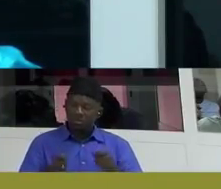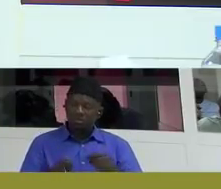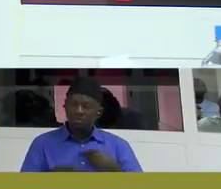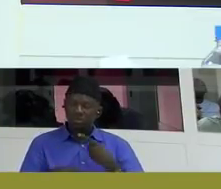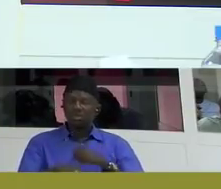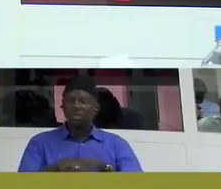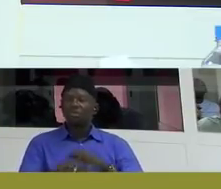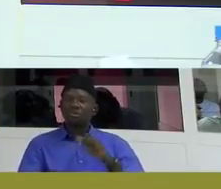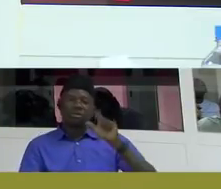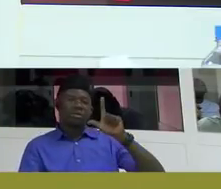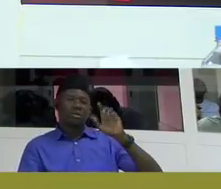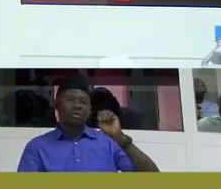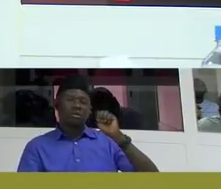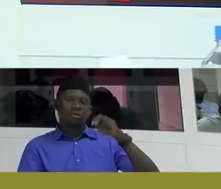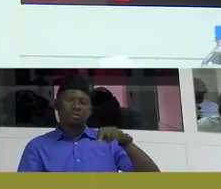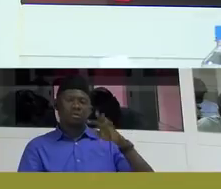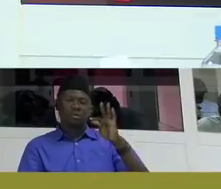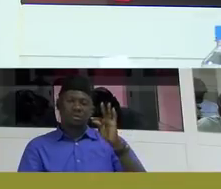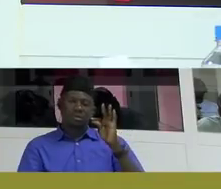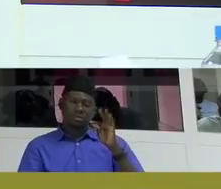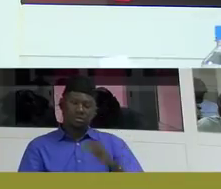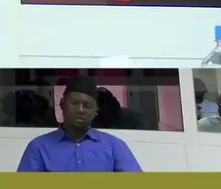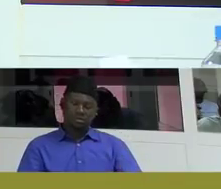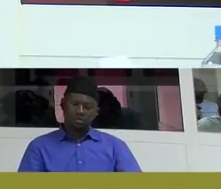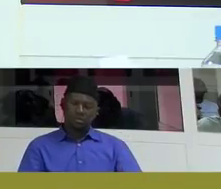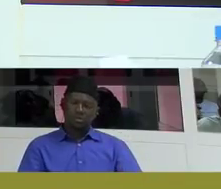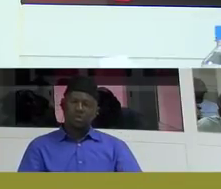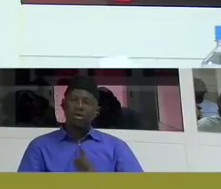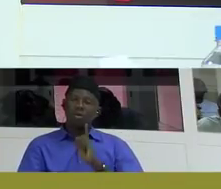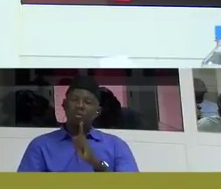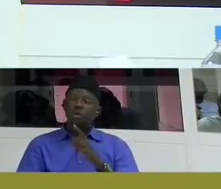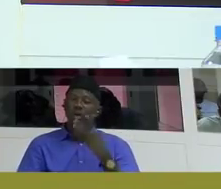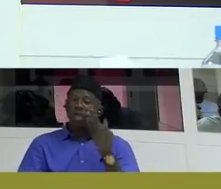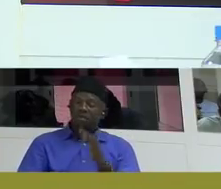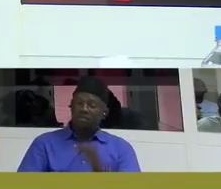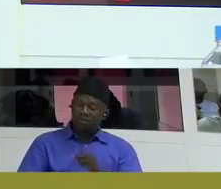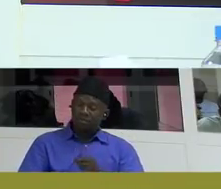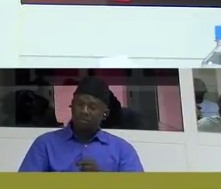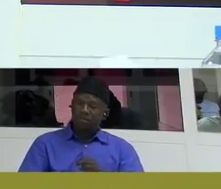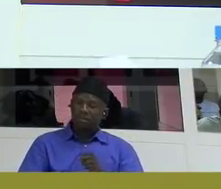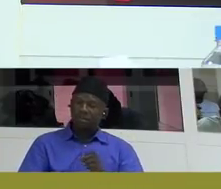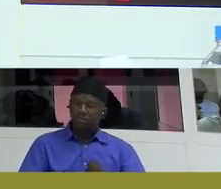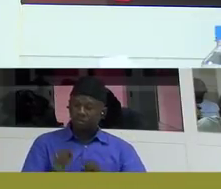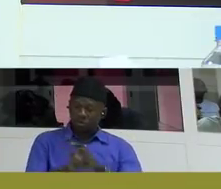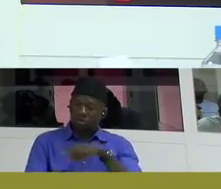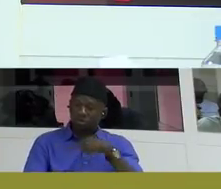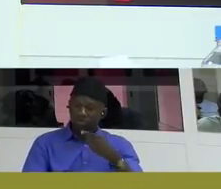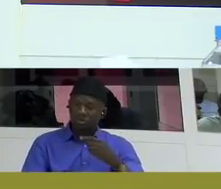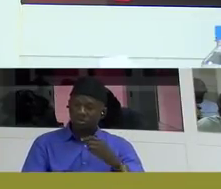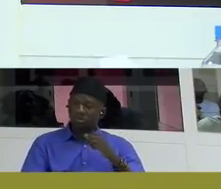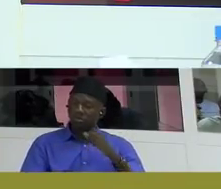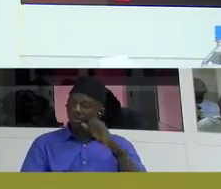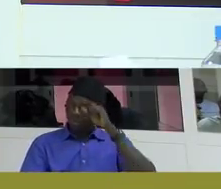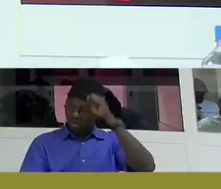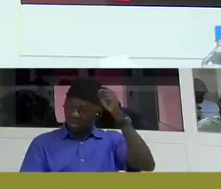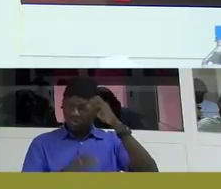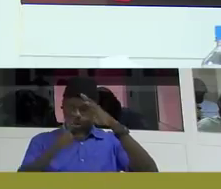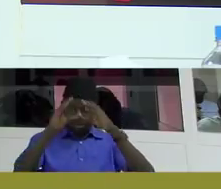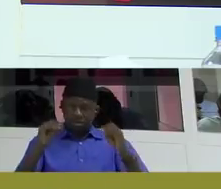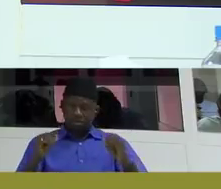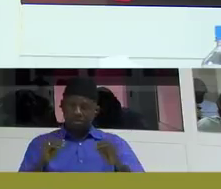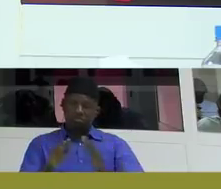an order, an executive order from State House banning it during Lent, then they